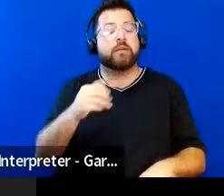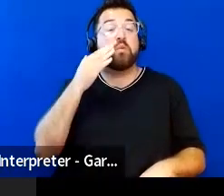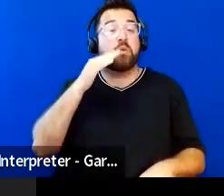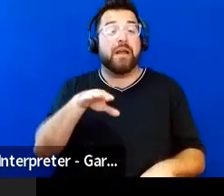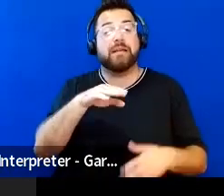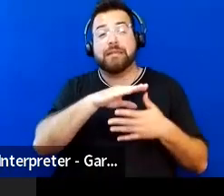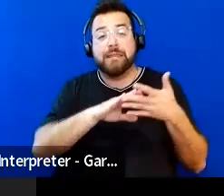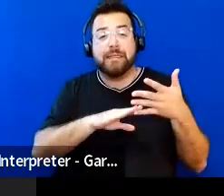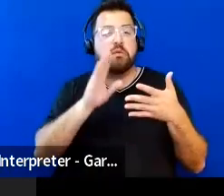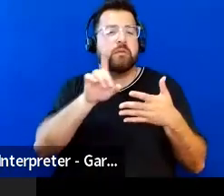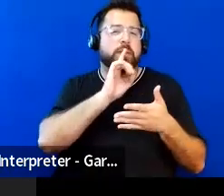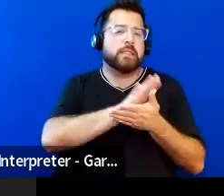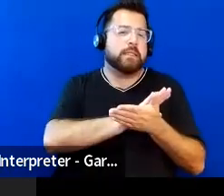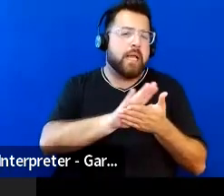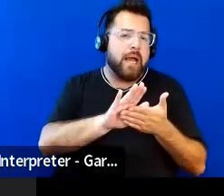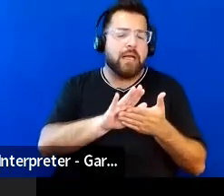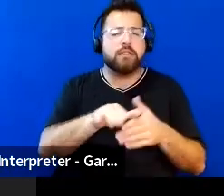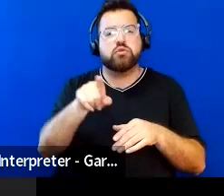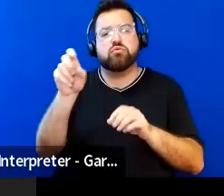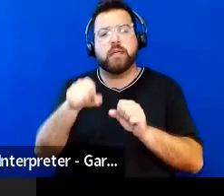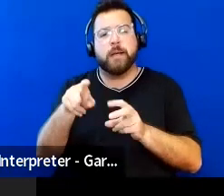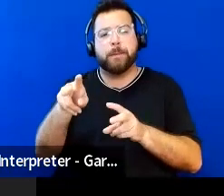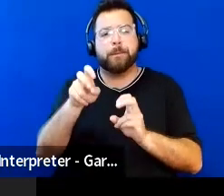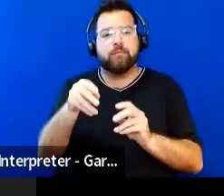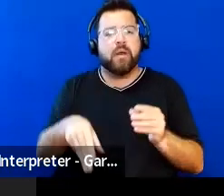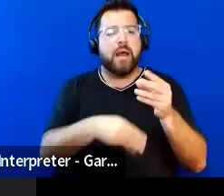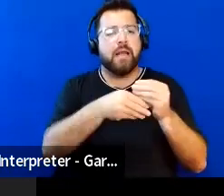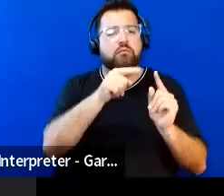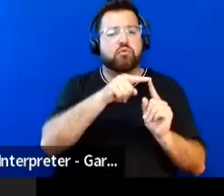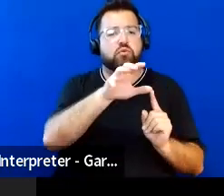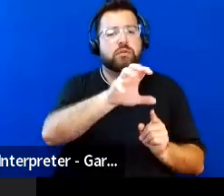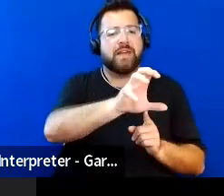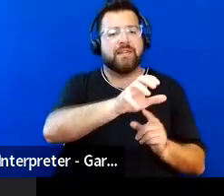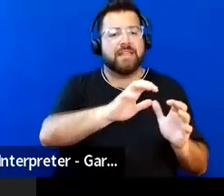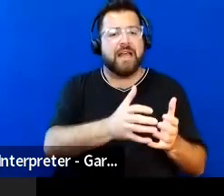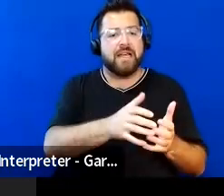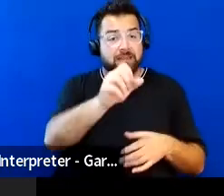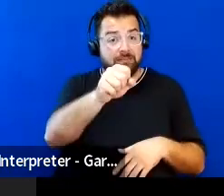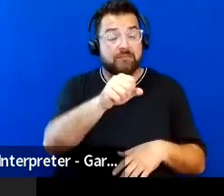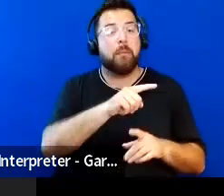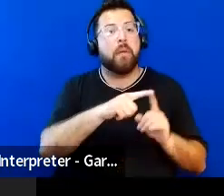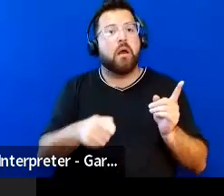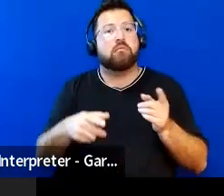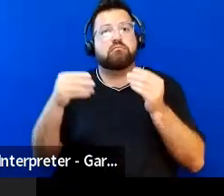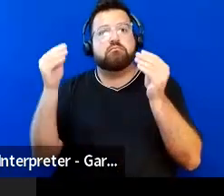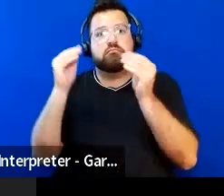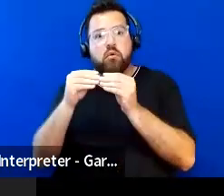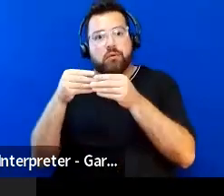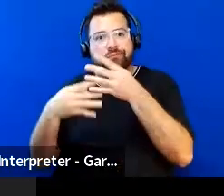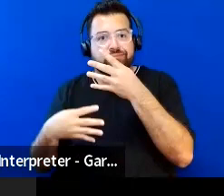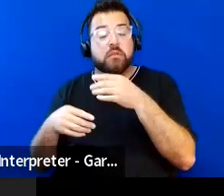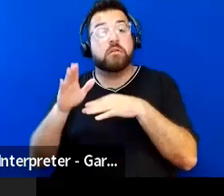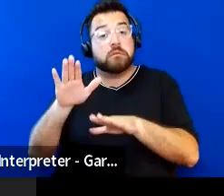real nice. You can pull them right into your Canvas course, but there are lots more. Now, you have